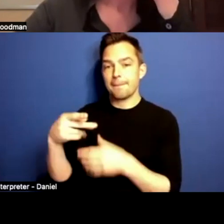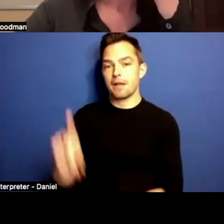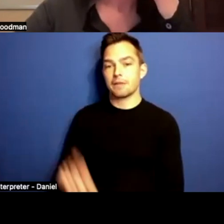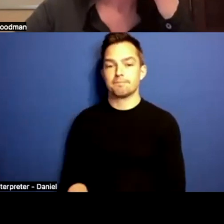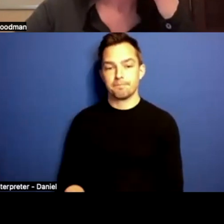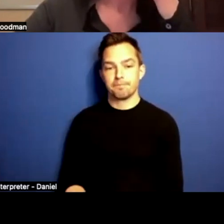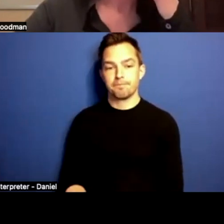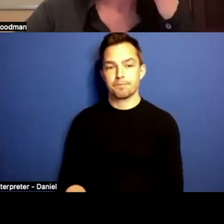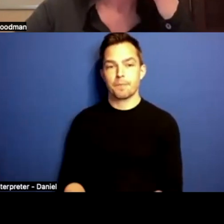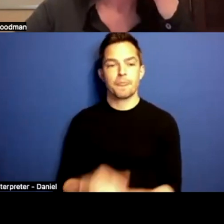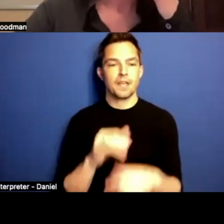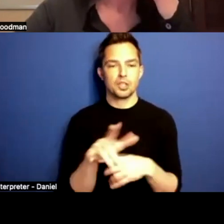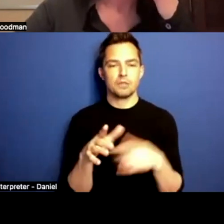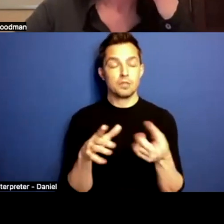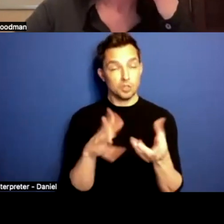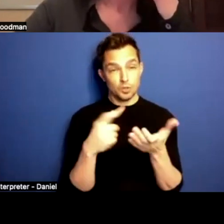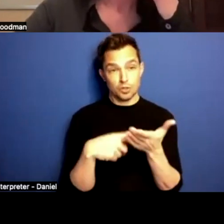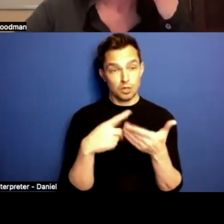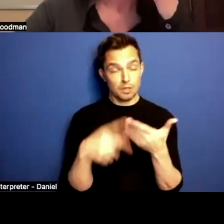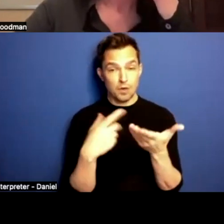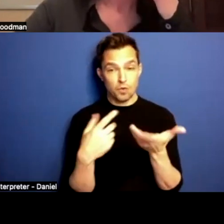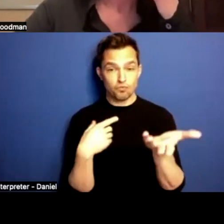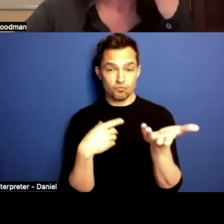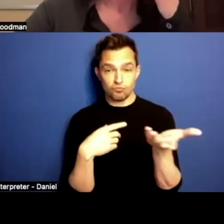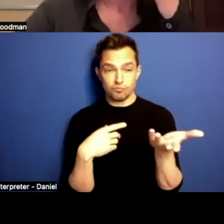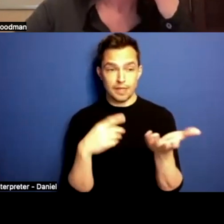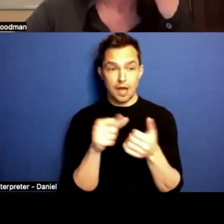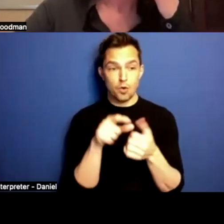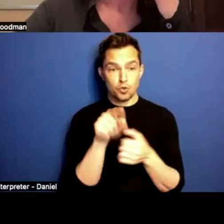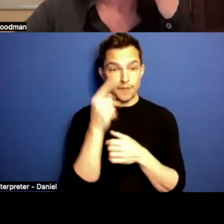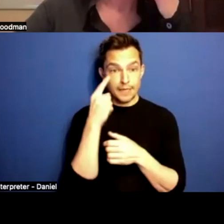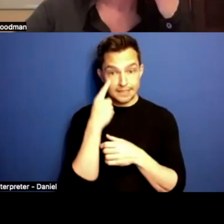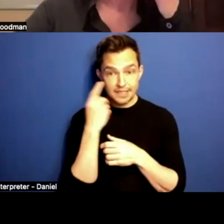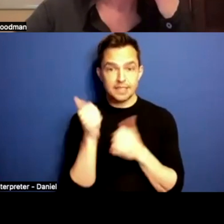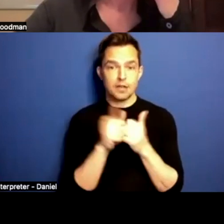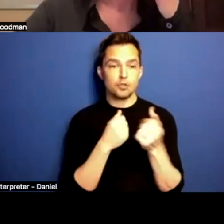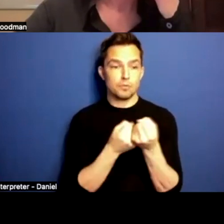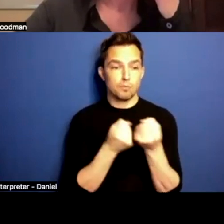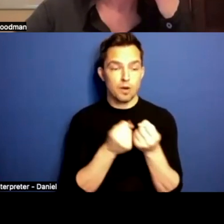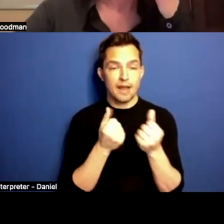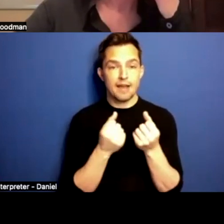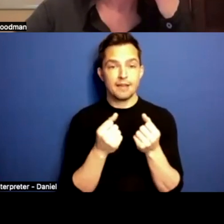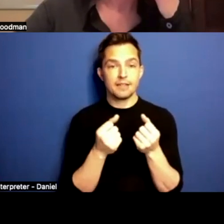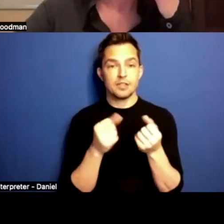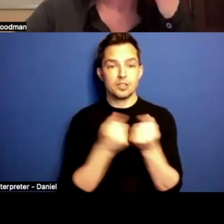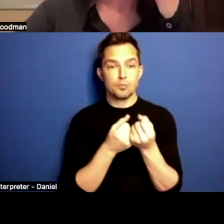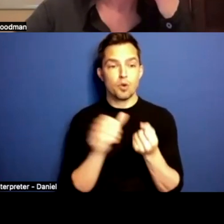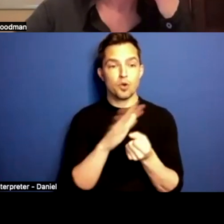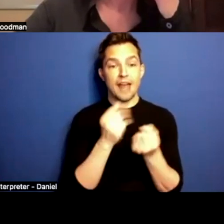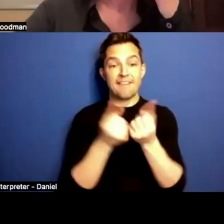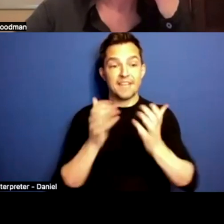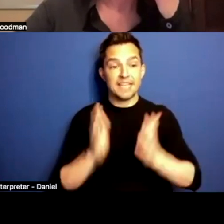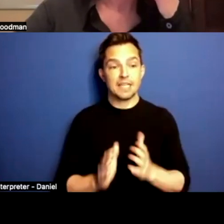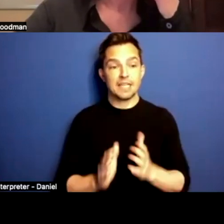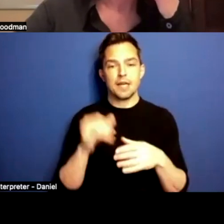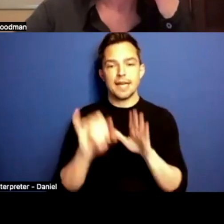So do you want to talk a little bit about when you've seen and how you support advocates in identifying the community, and then when